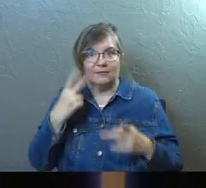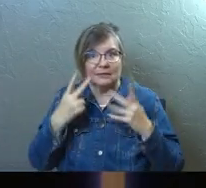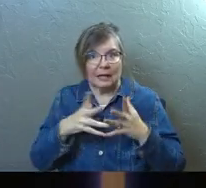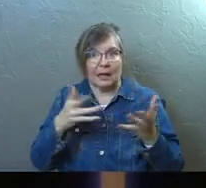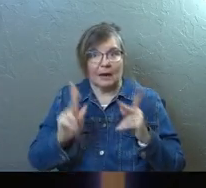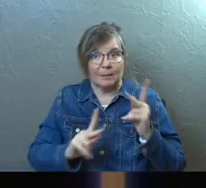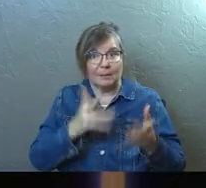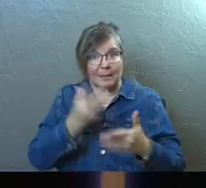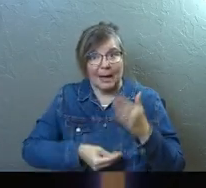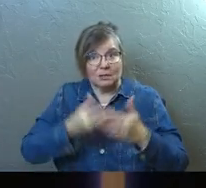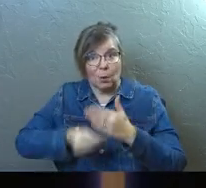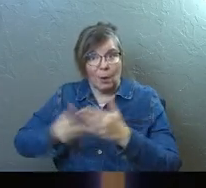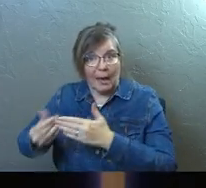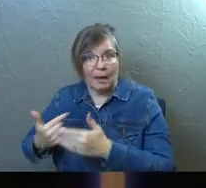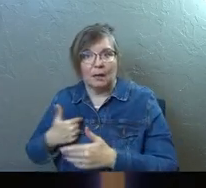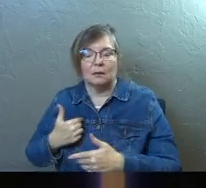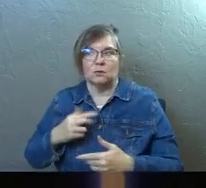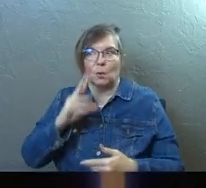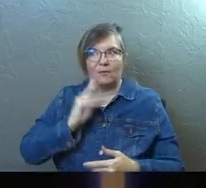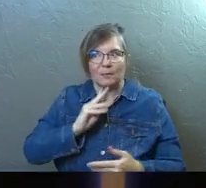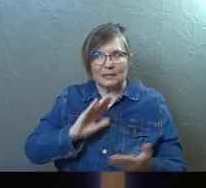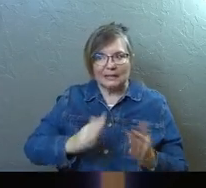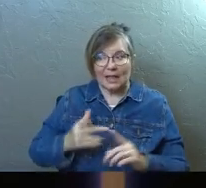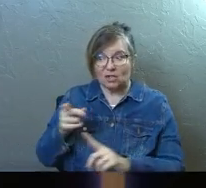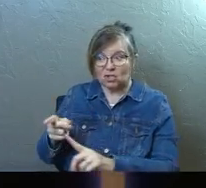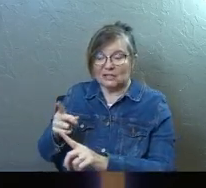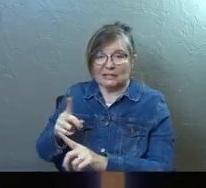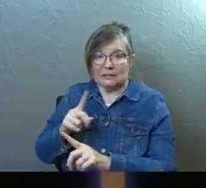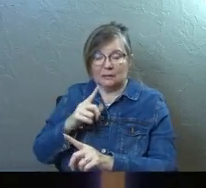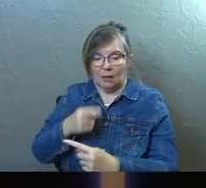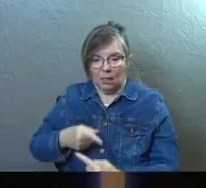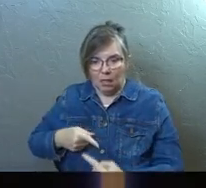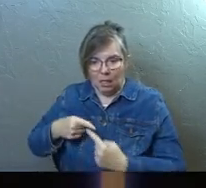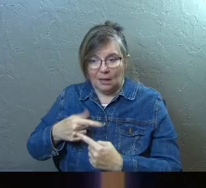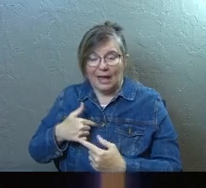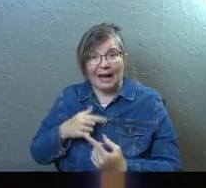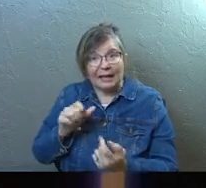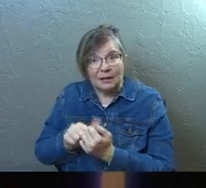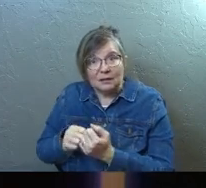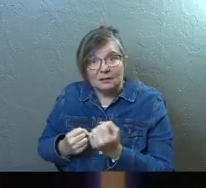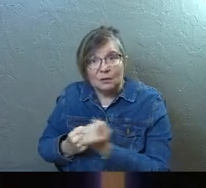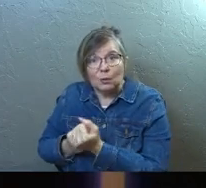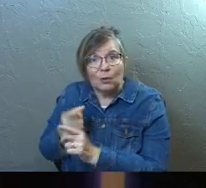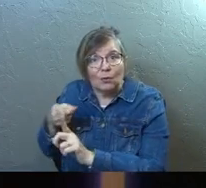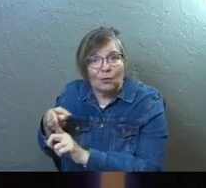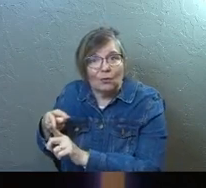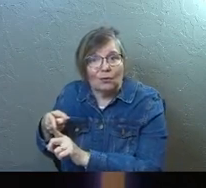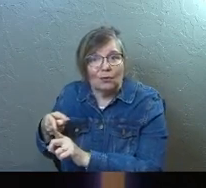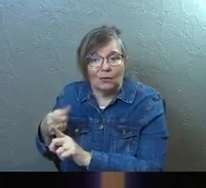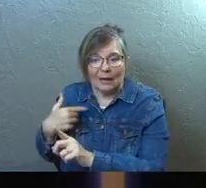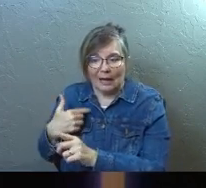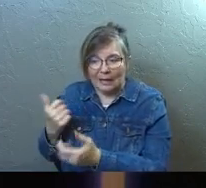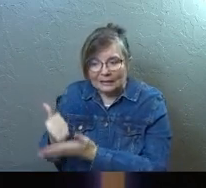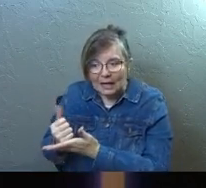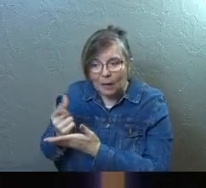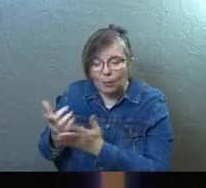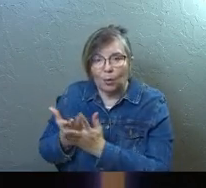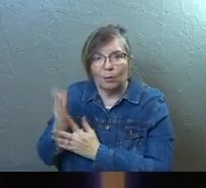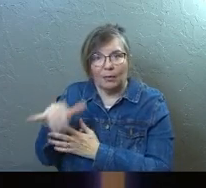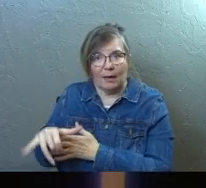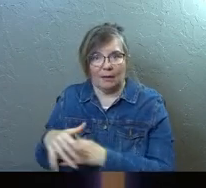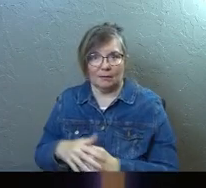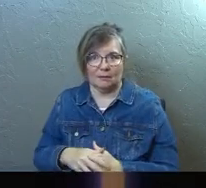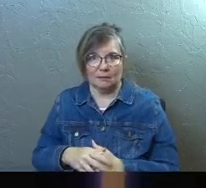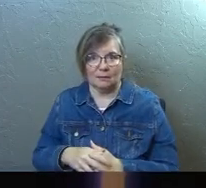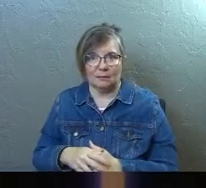seen a lot of people pass away, and she's really struggling. I got to be there, and I got to help her through